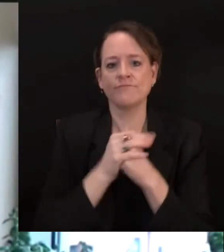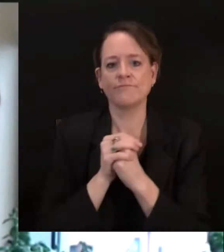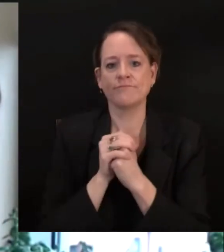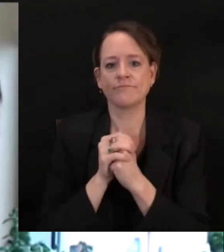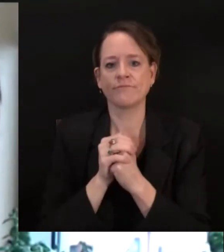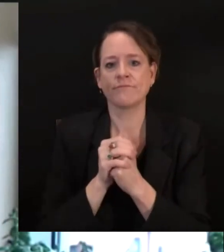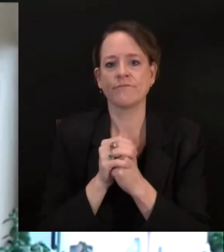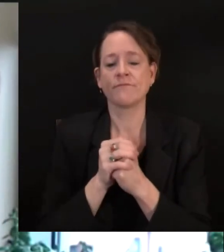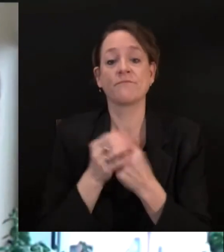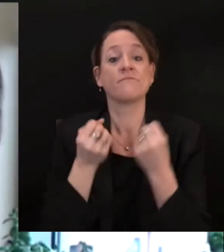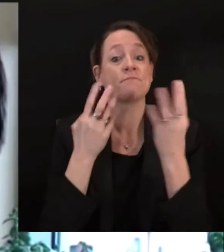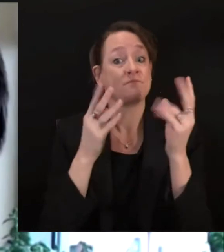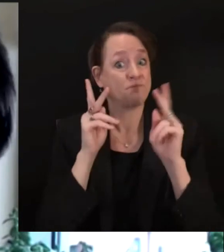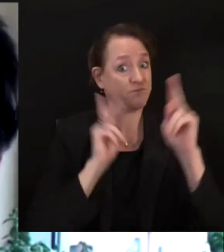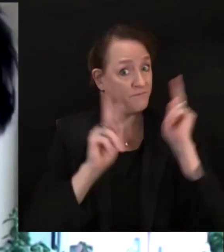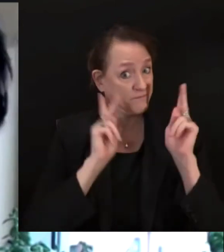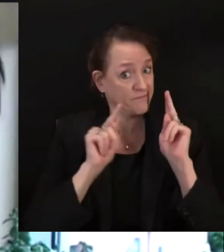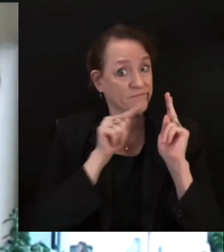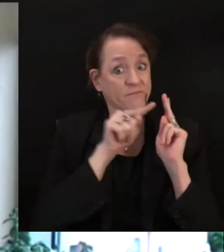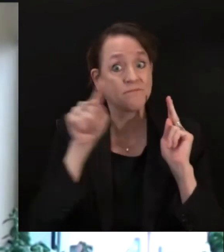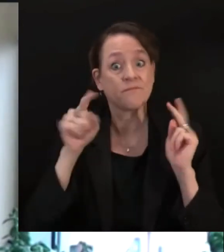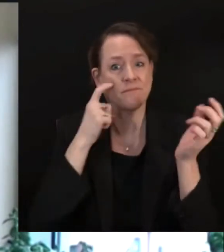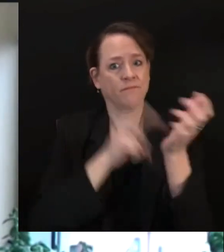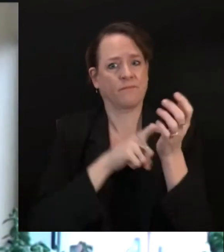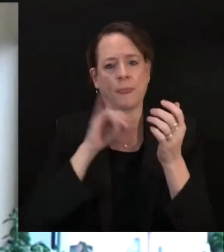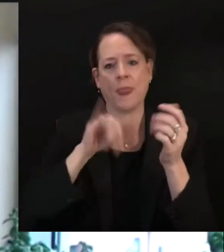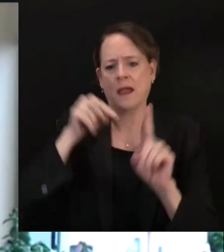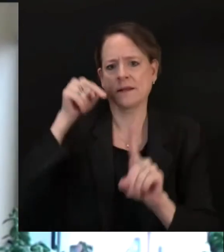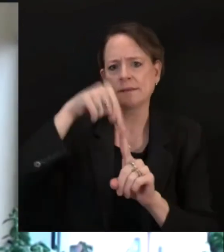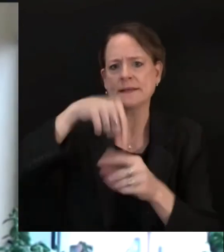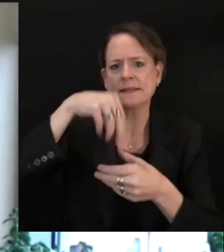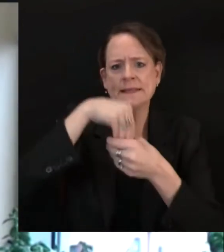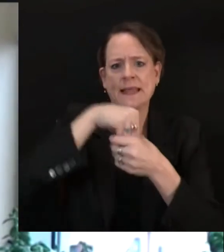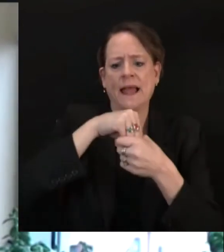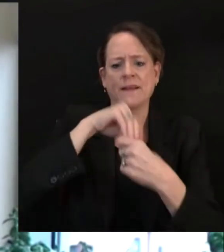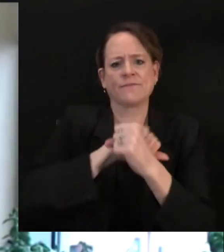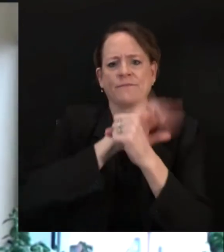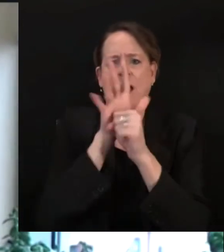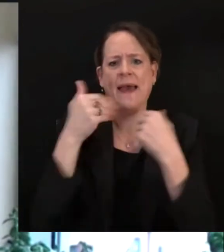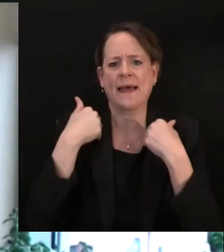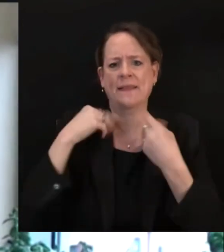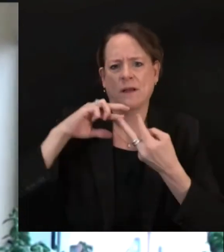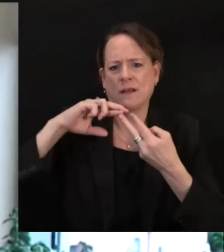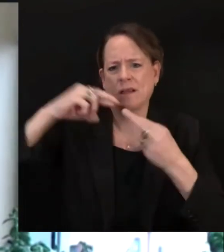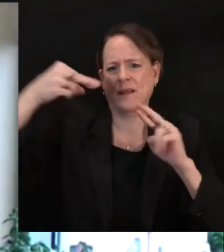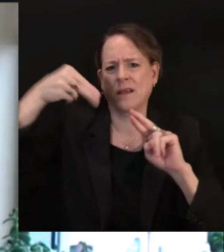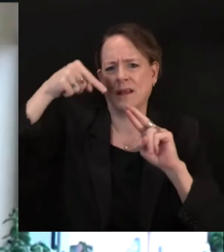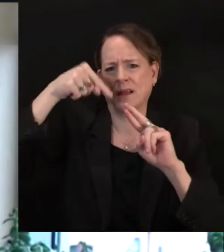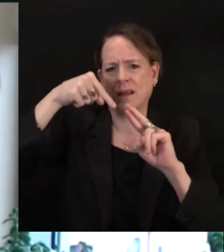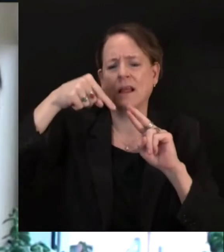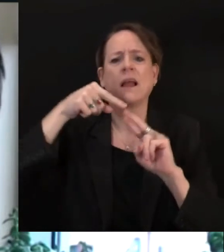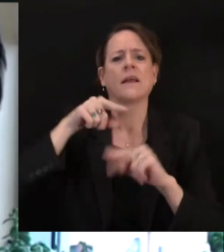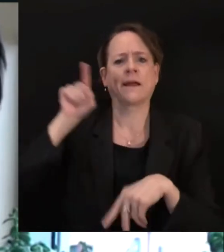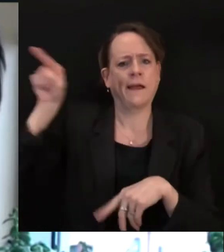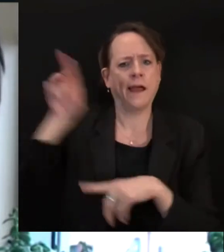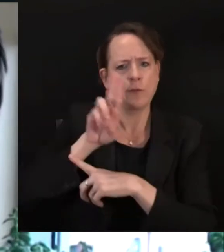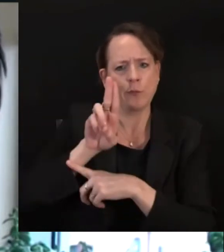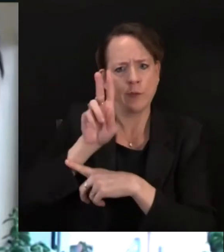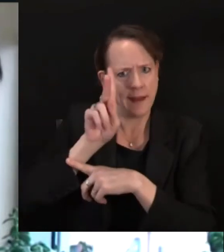strain in England and other countries in Europe that has a specific genetic signature. I mean, has a certain profile of a number